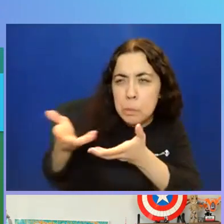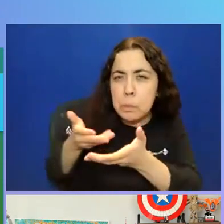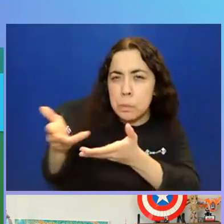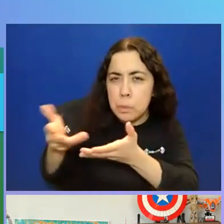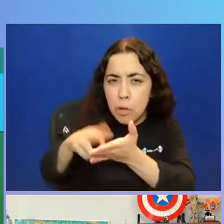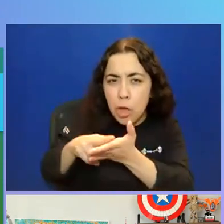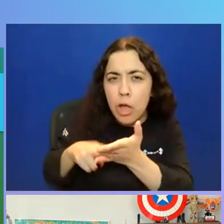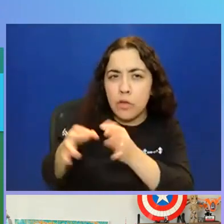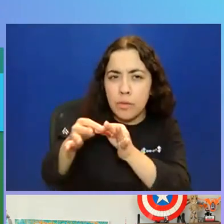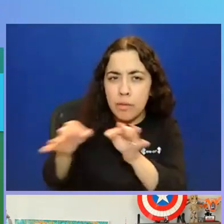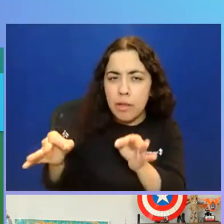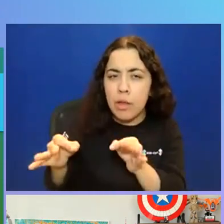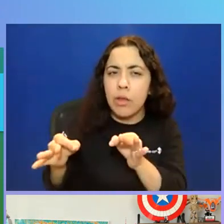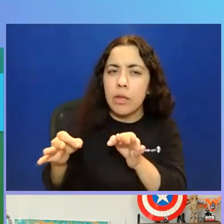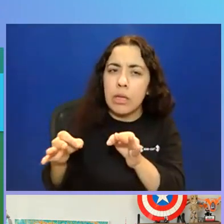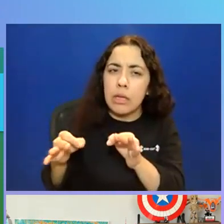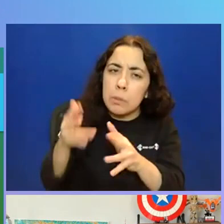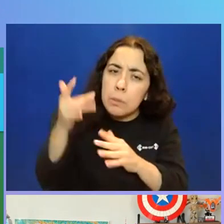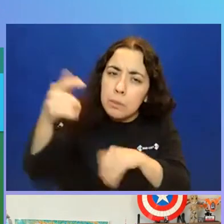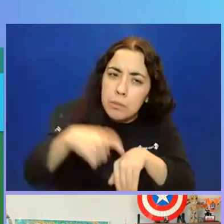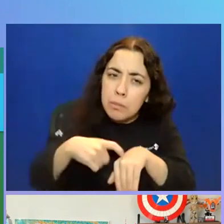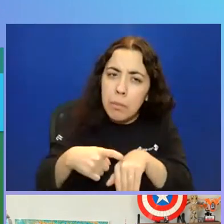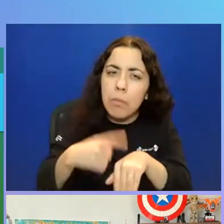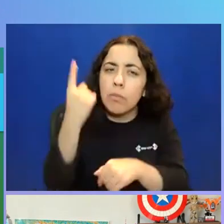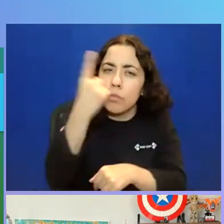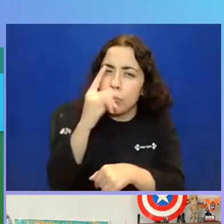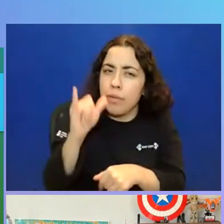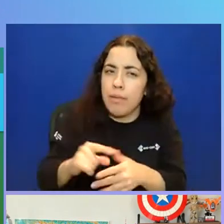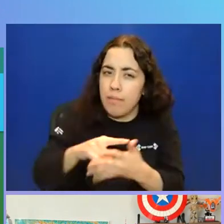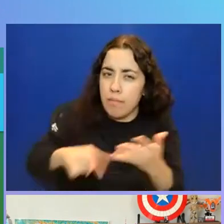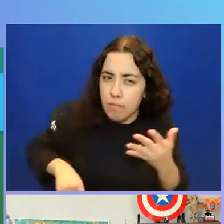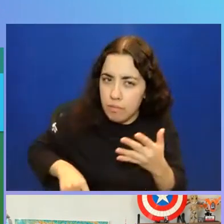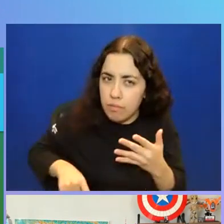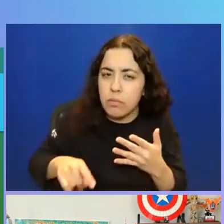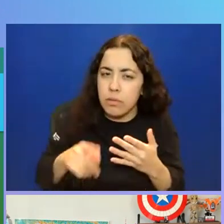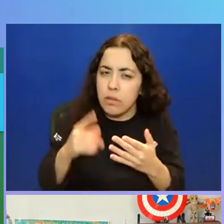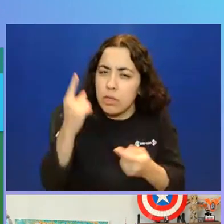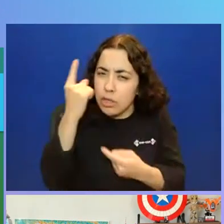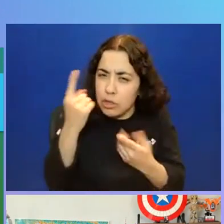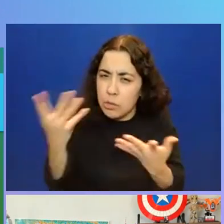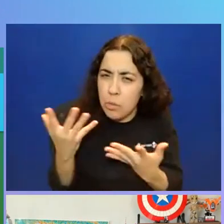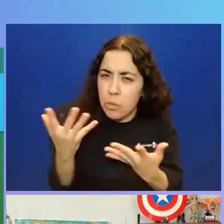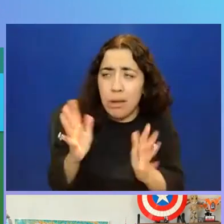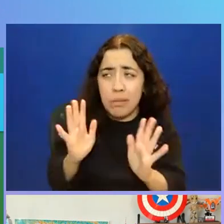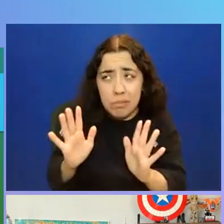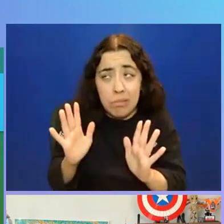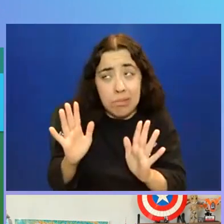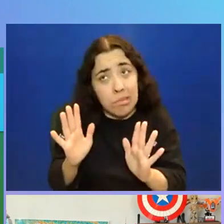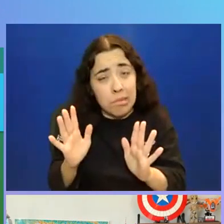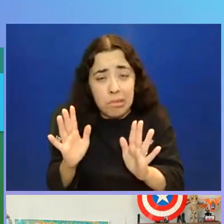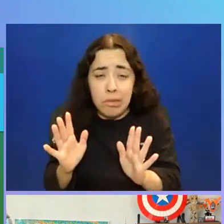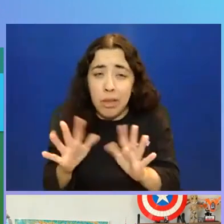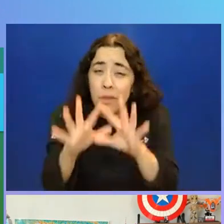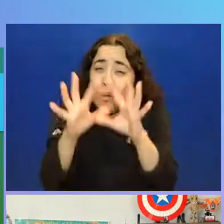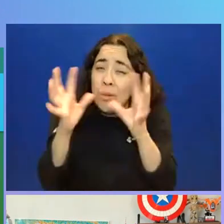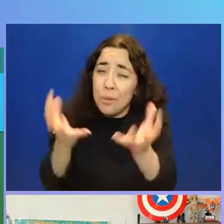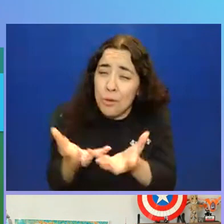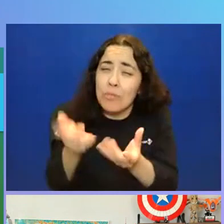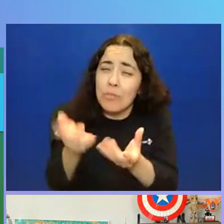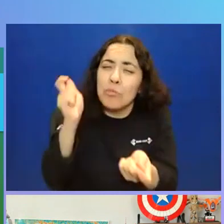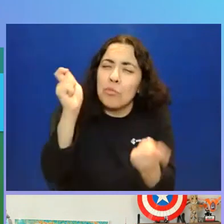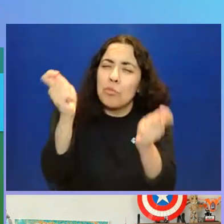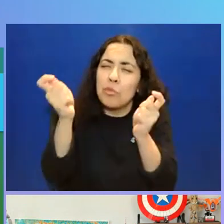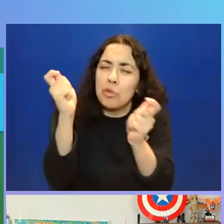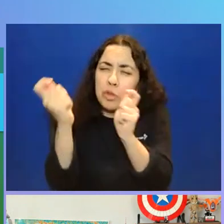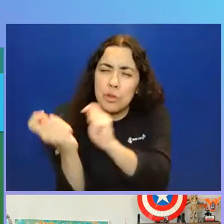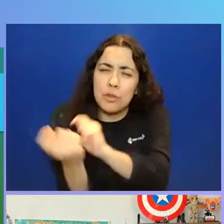contract language to maybe be mindful of that, and be mindful of the fact that not all the world is changing, but